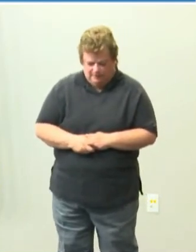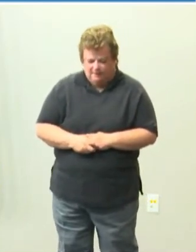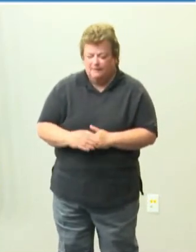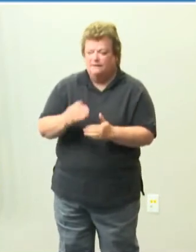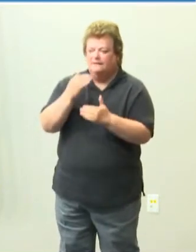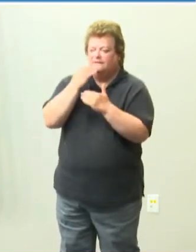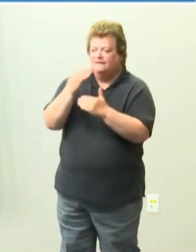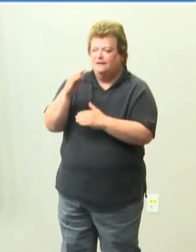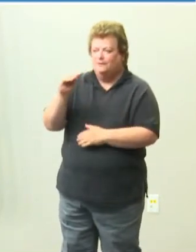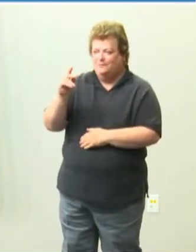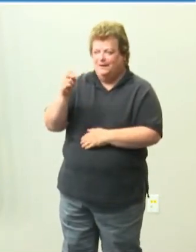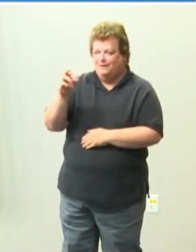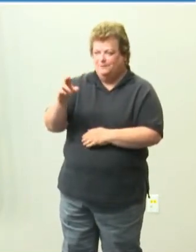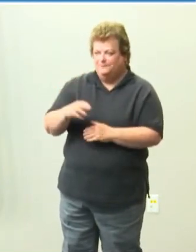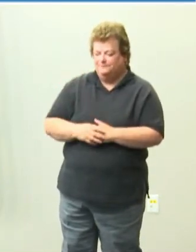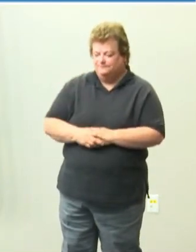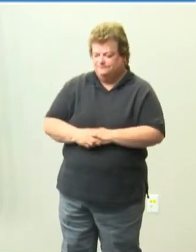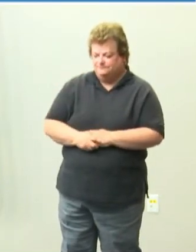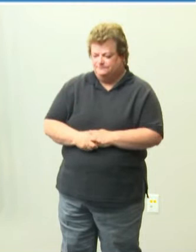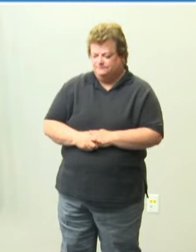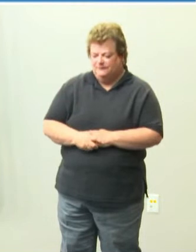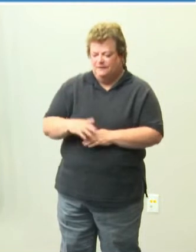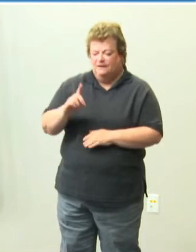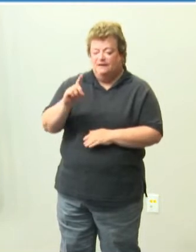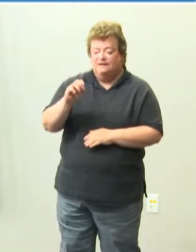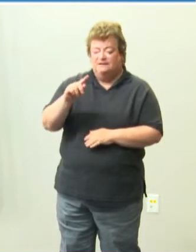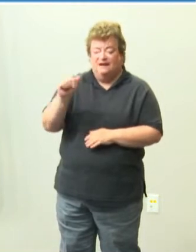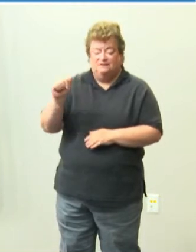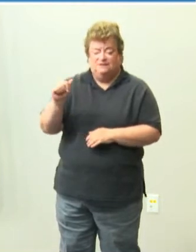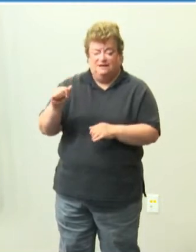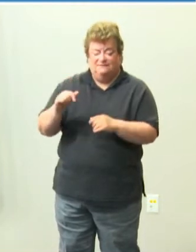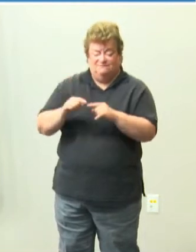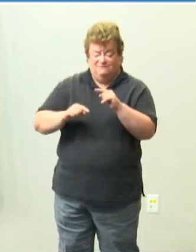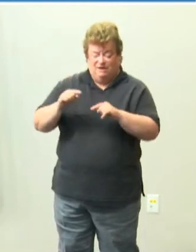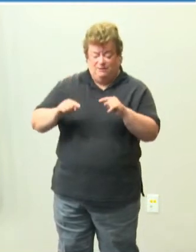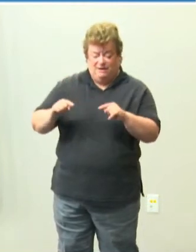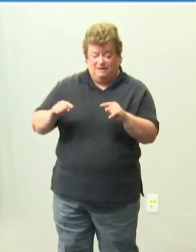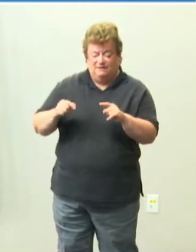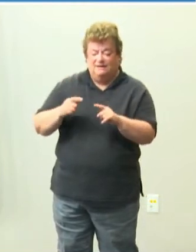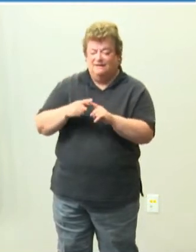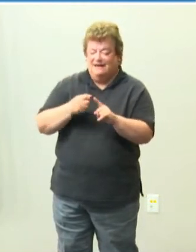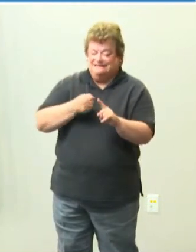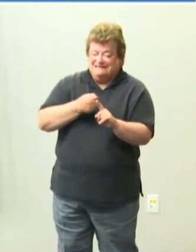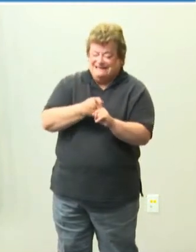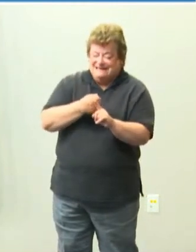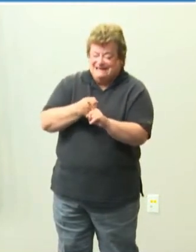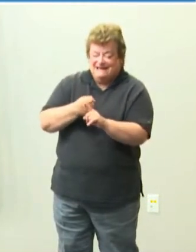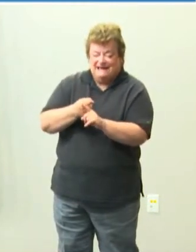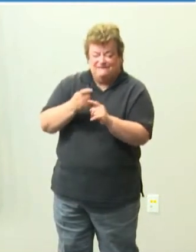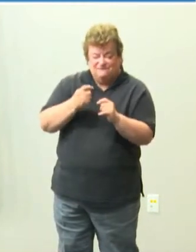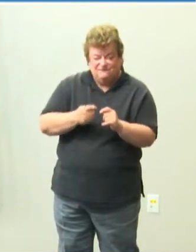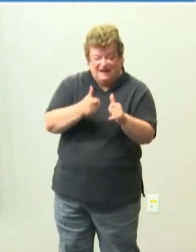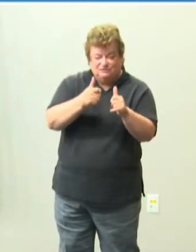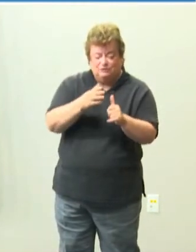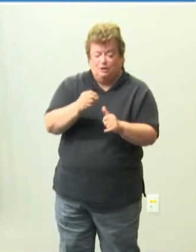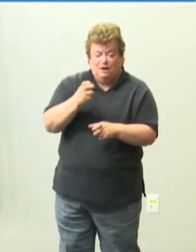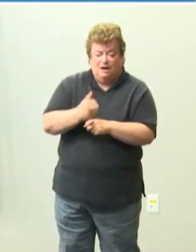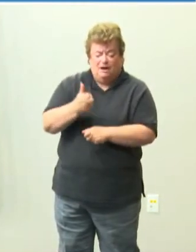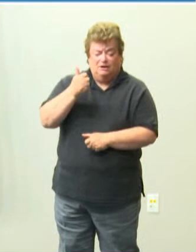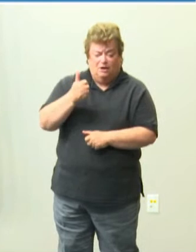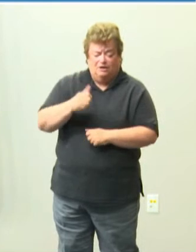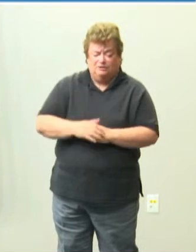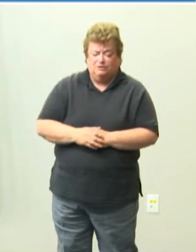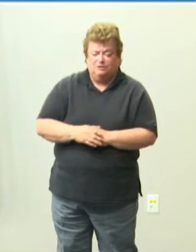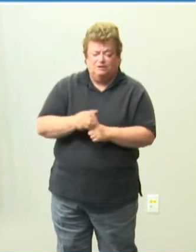Thank you, Mayor. The Delta variant's hitting people faster and harder, as we've said before.